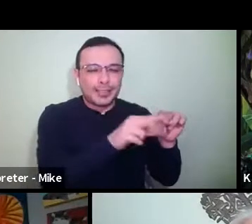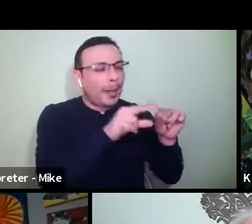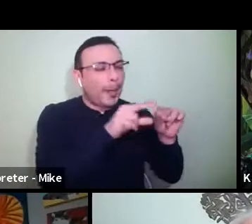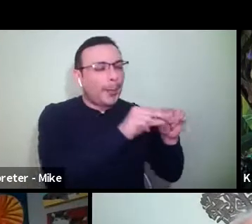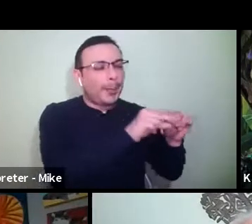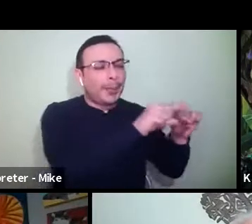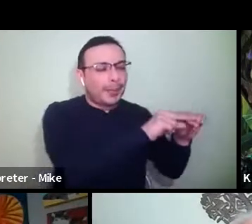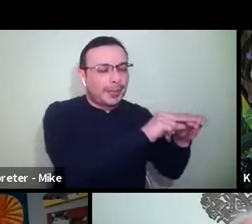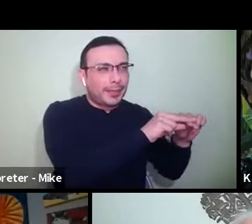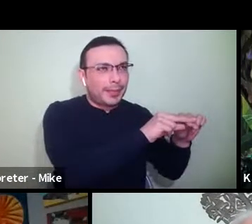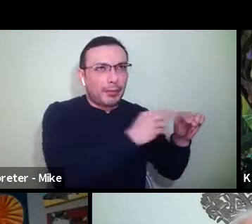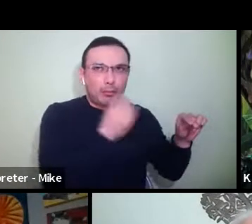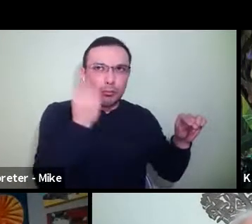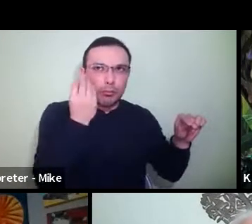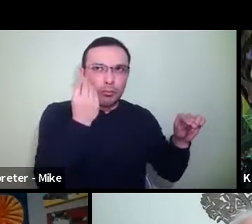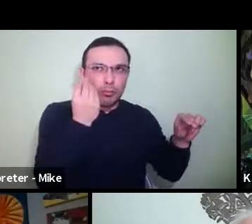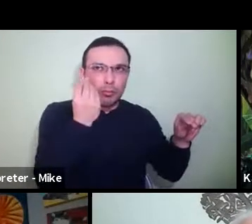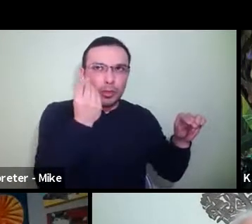actually thinking.